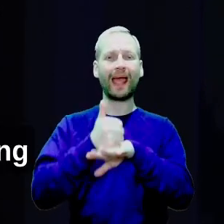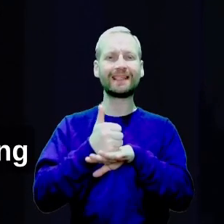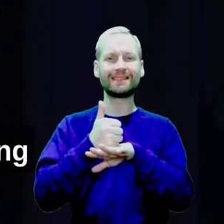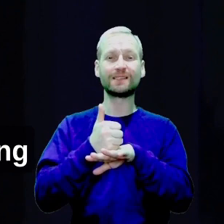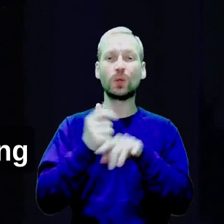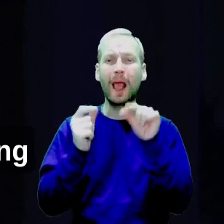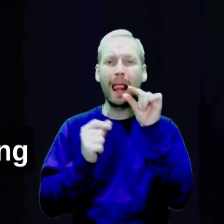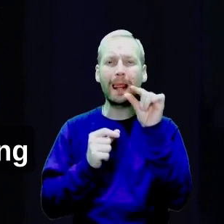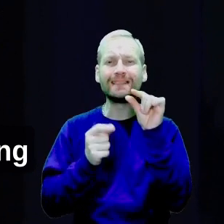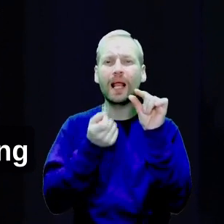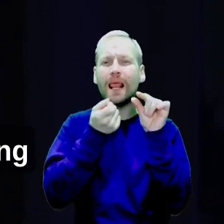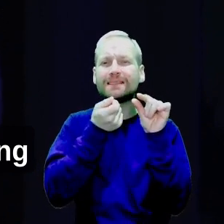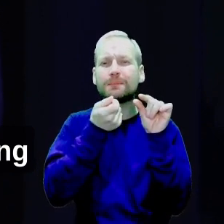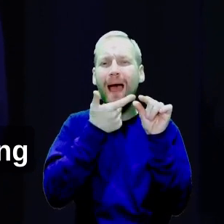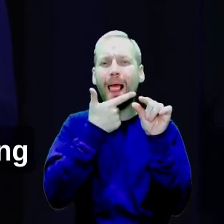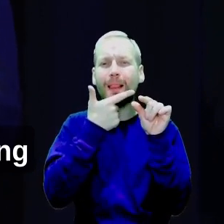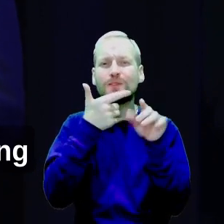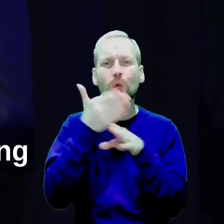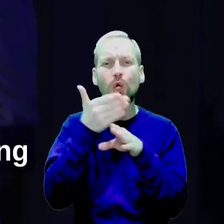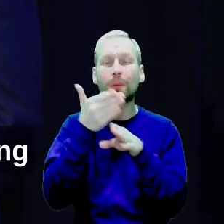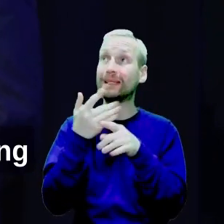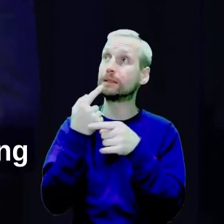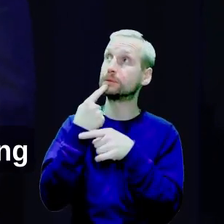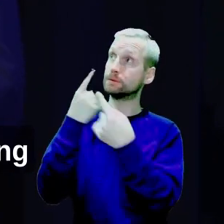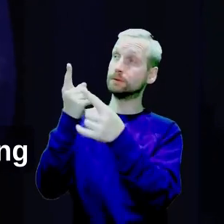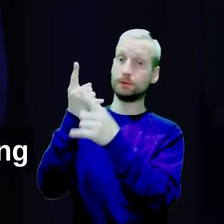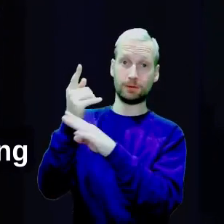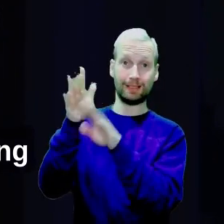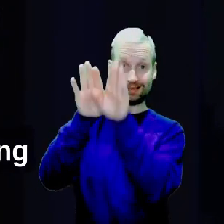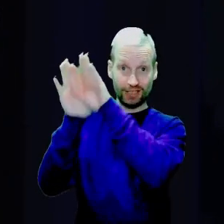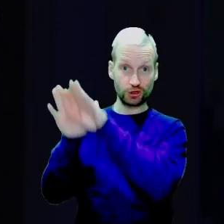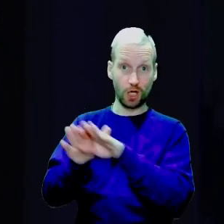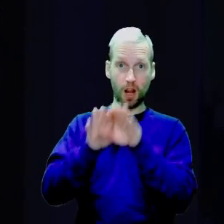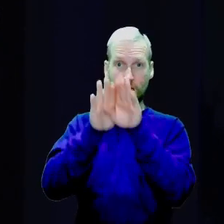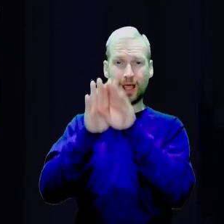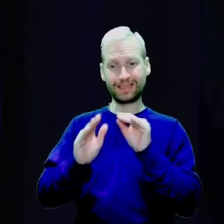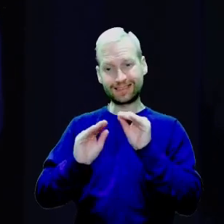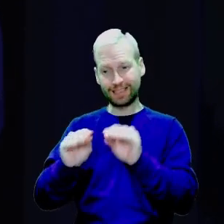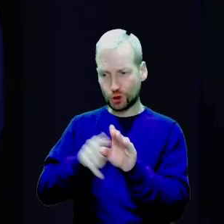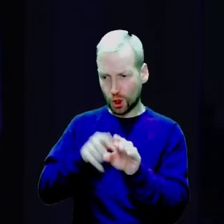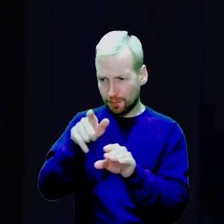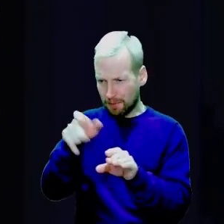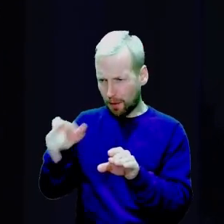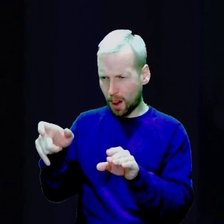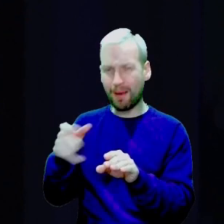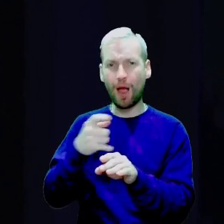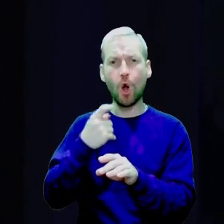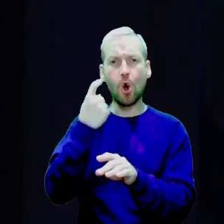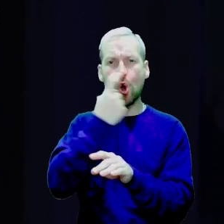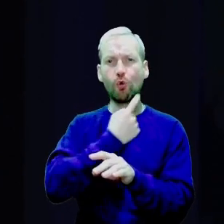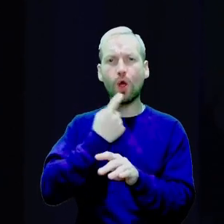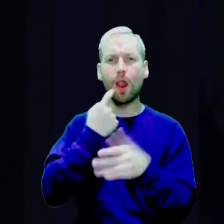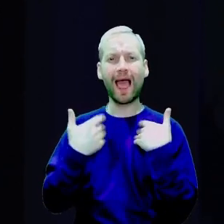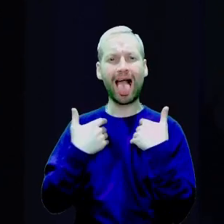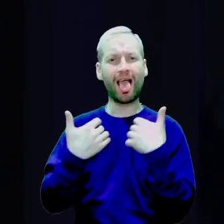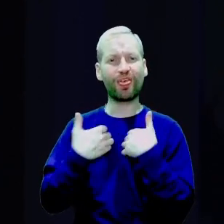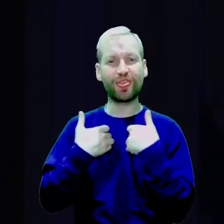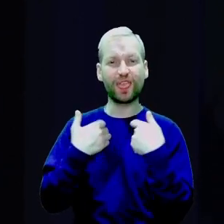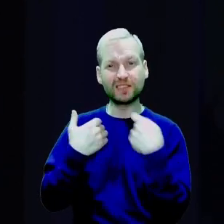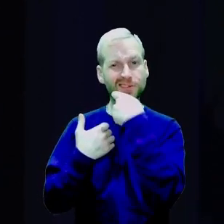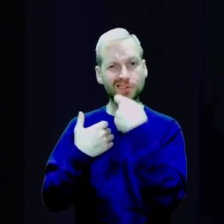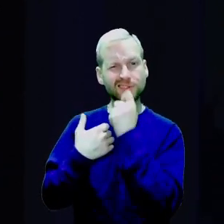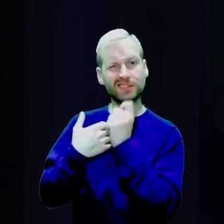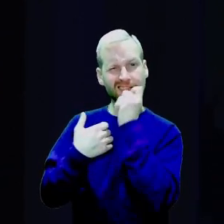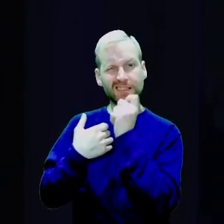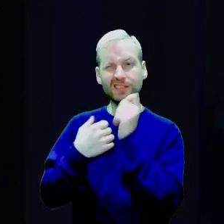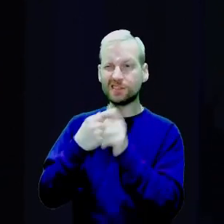work we have highlighted at a national level. For teaching young people the value of oral health, a vital tool to